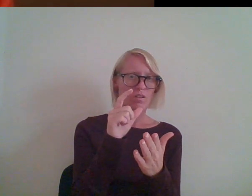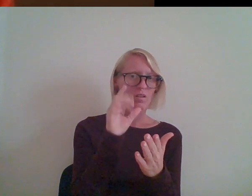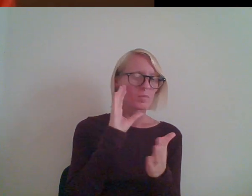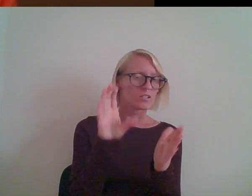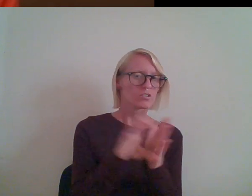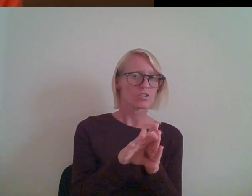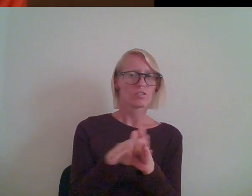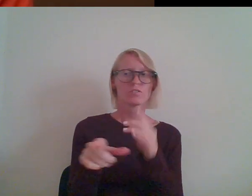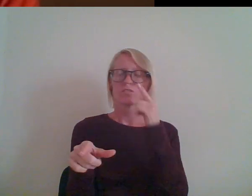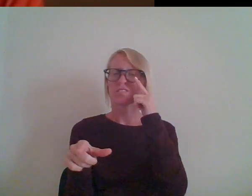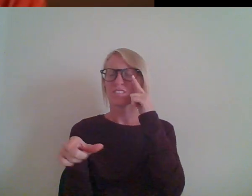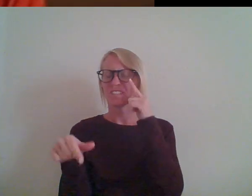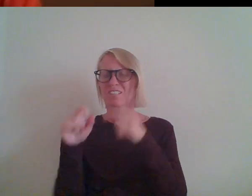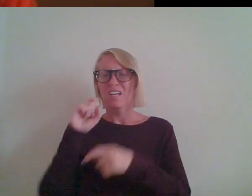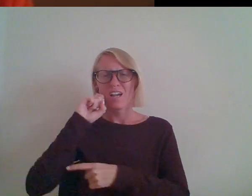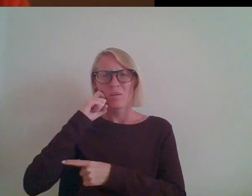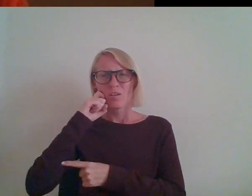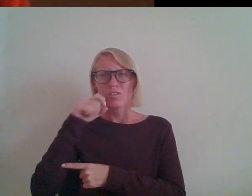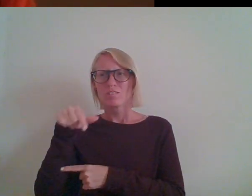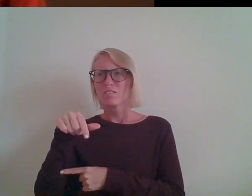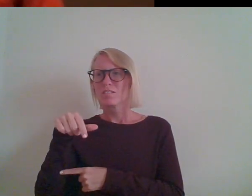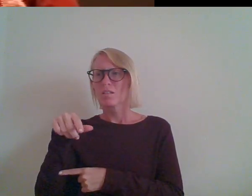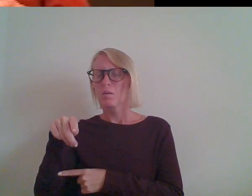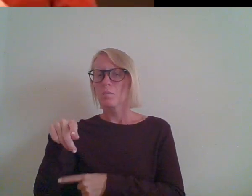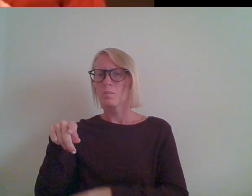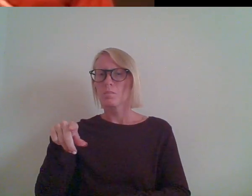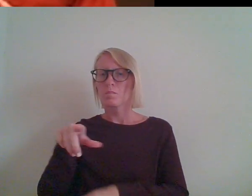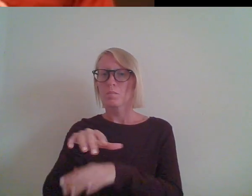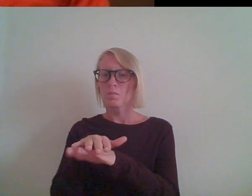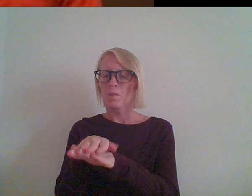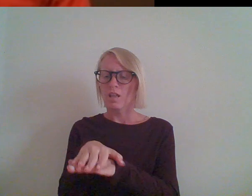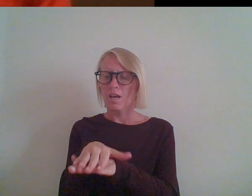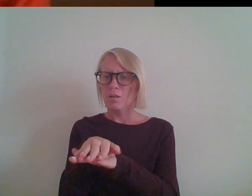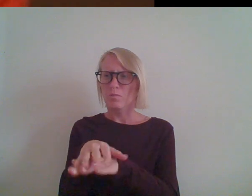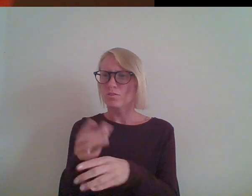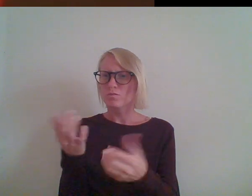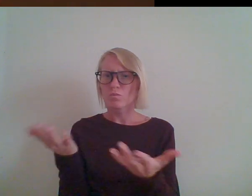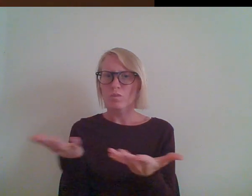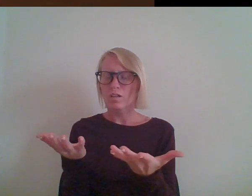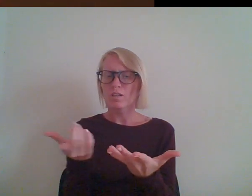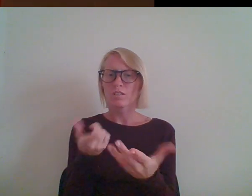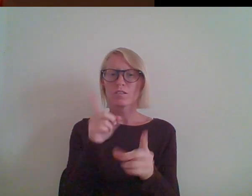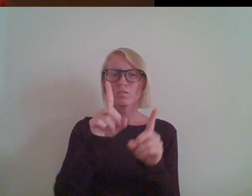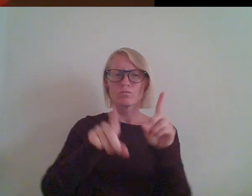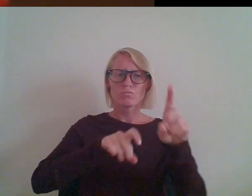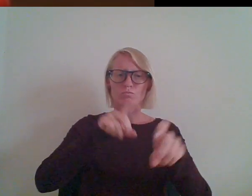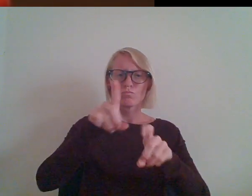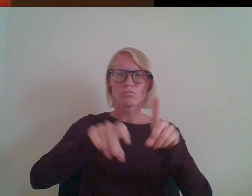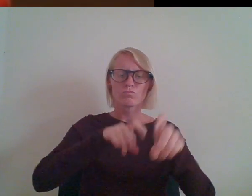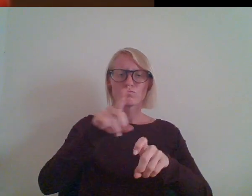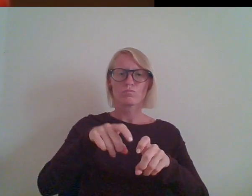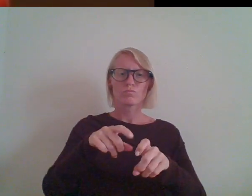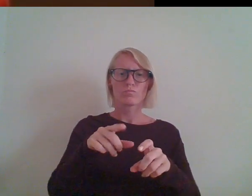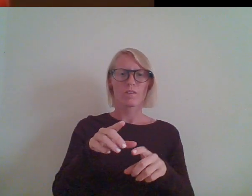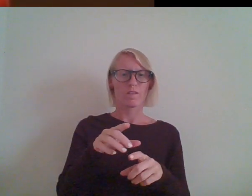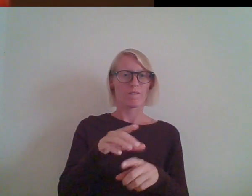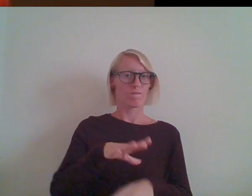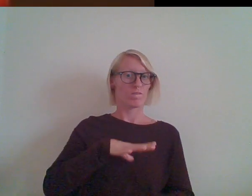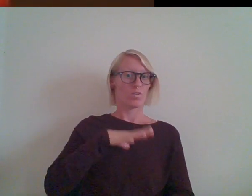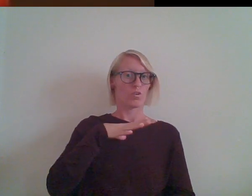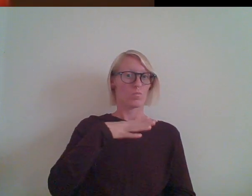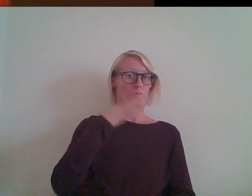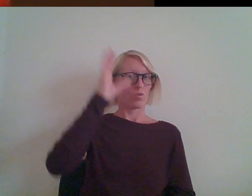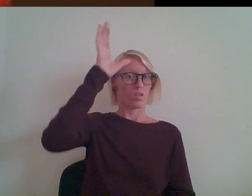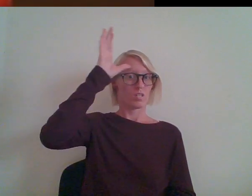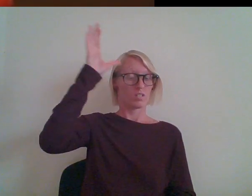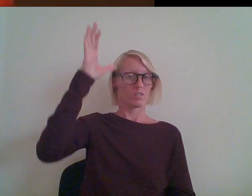platypus? Okay. And what you're doing is you survey, you ask questions. What are formal concepts?